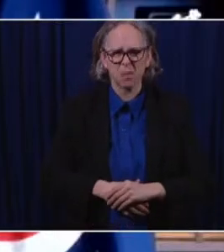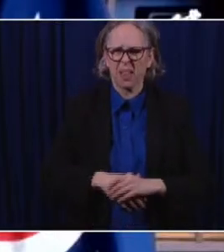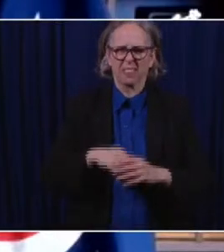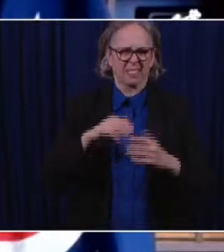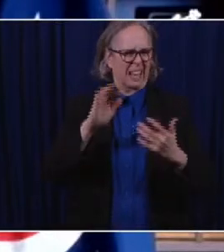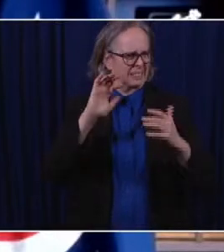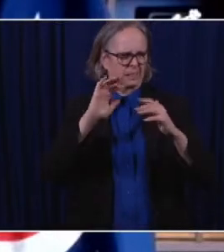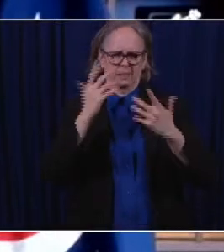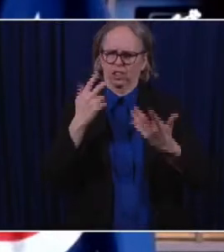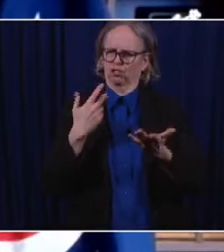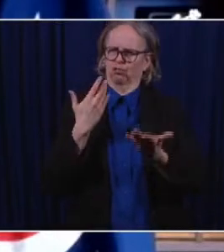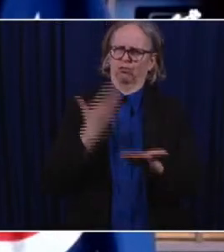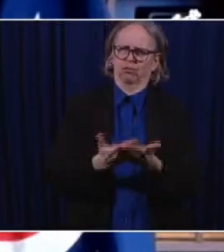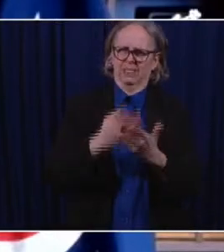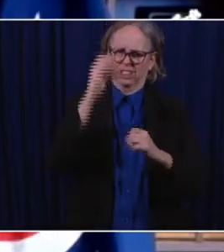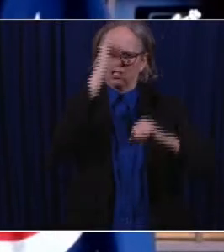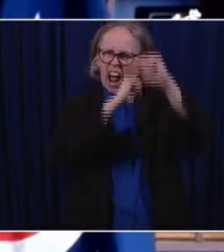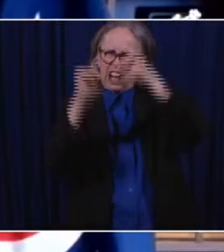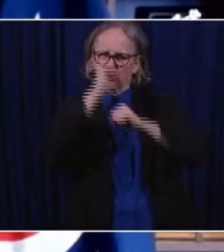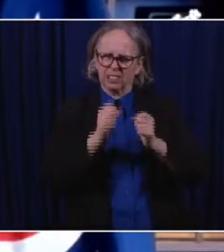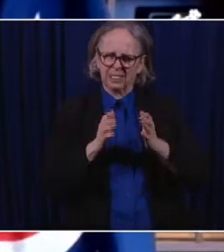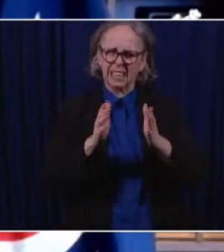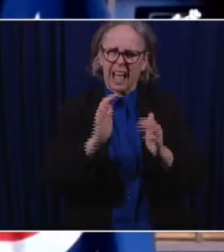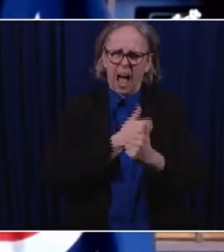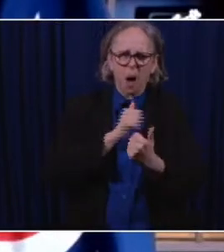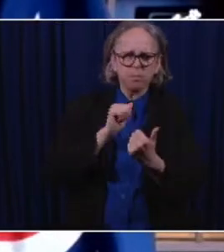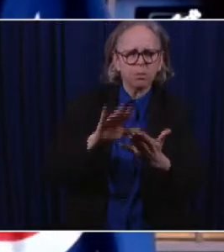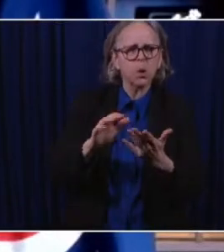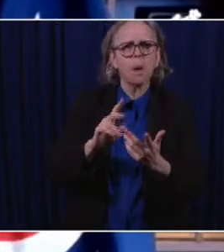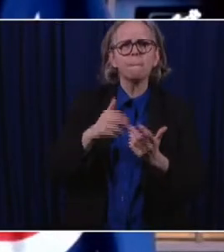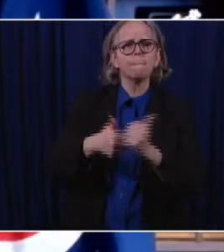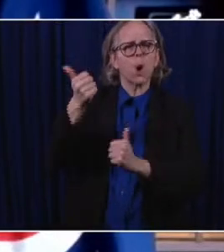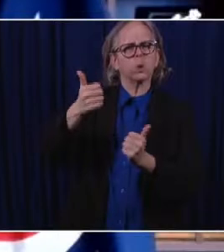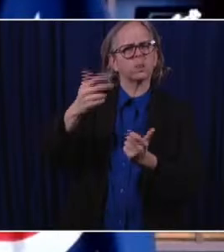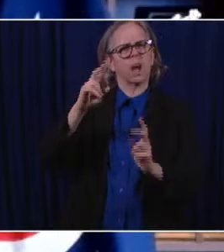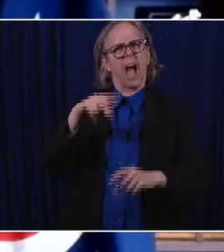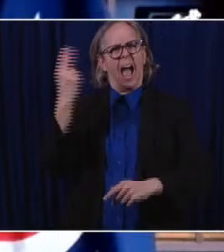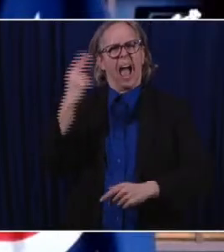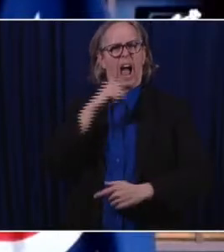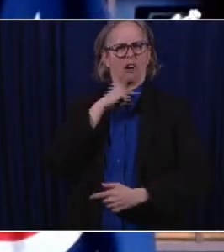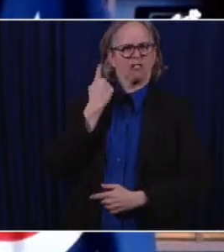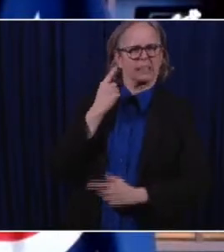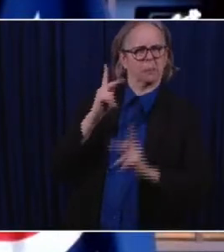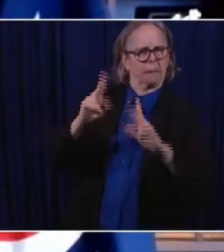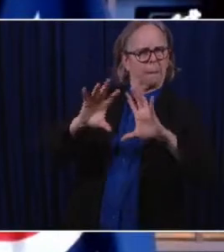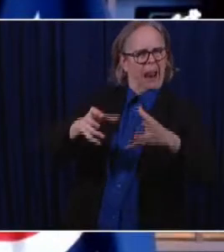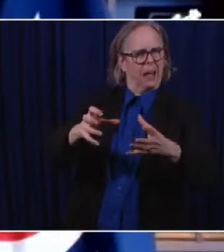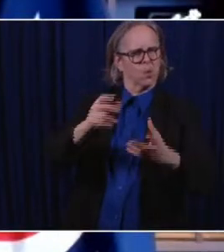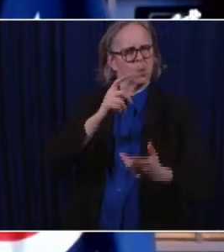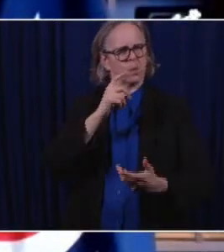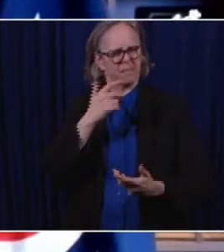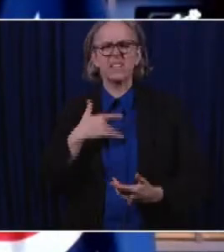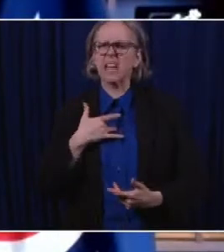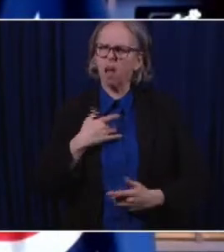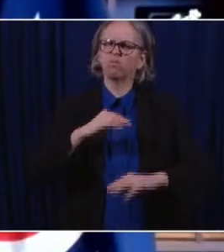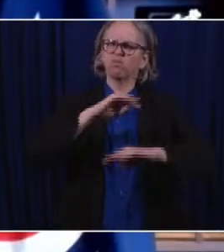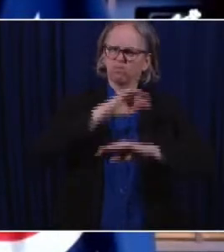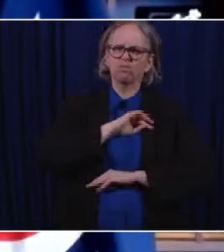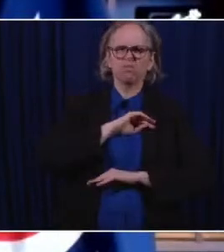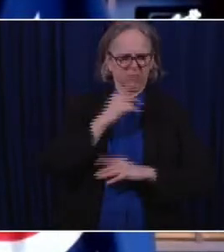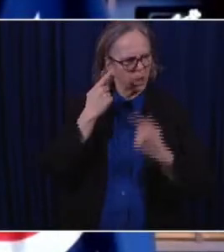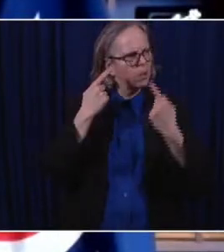vaccine where it would have the most impact is bearing out to be a successful strategy in the numbers that we're seeing